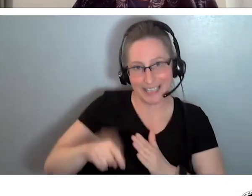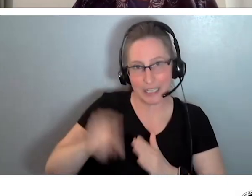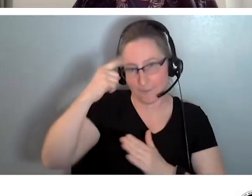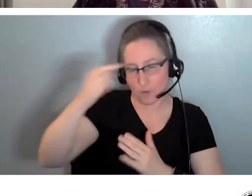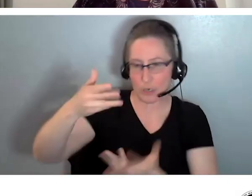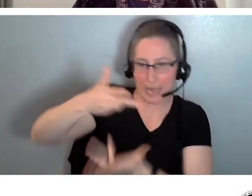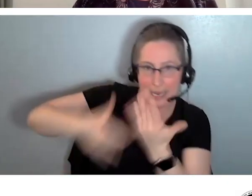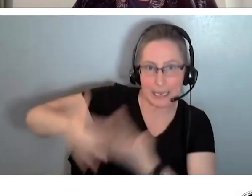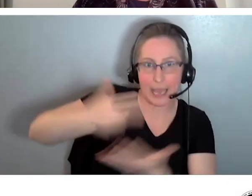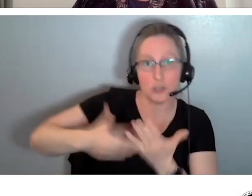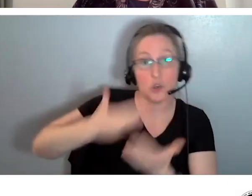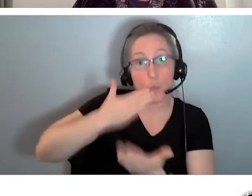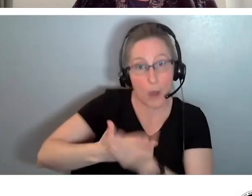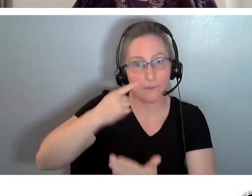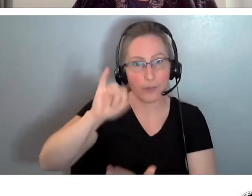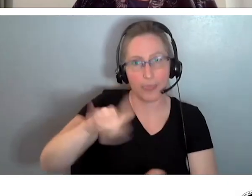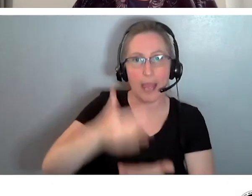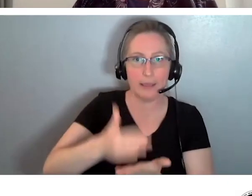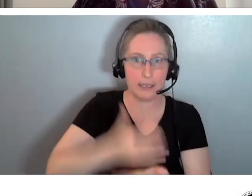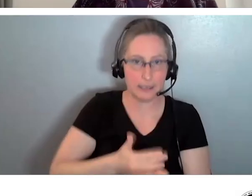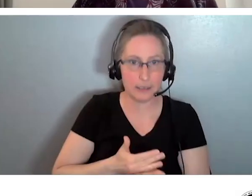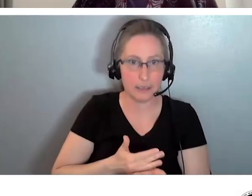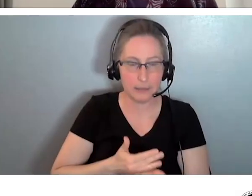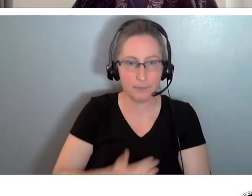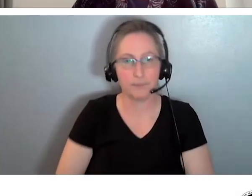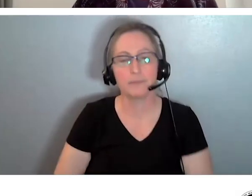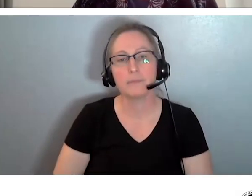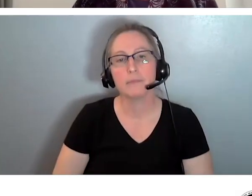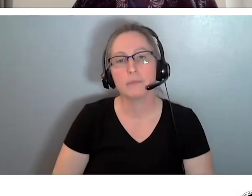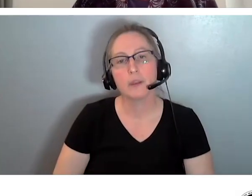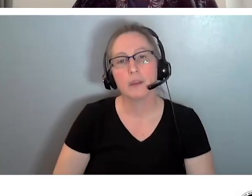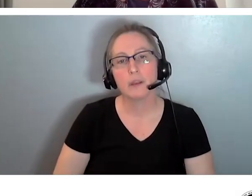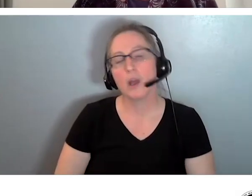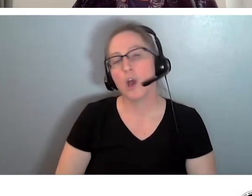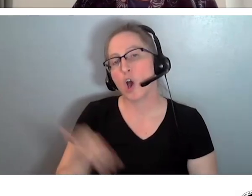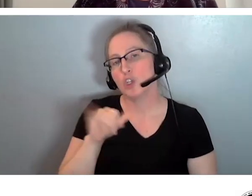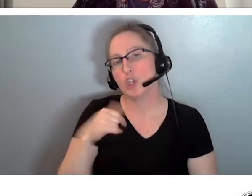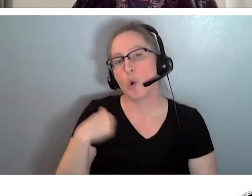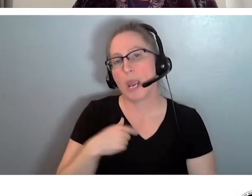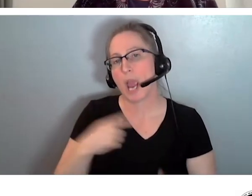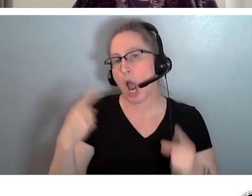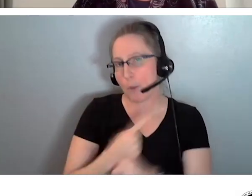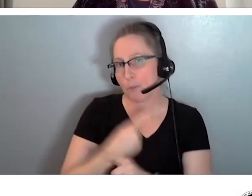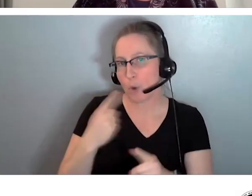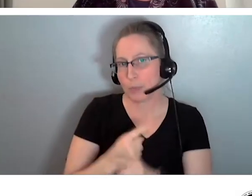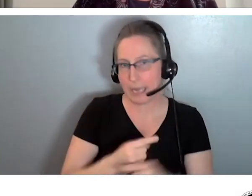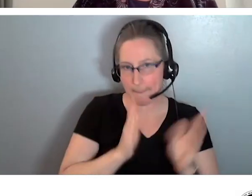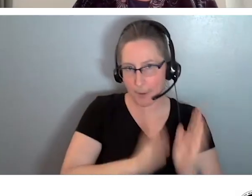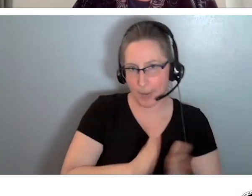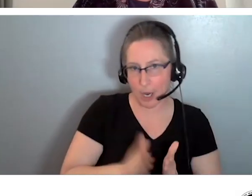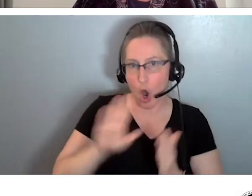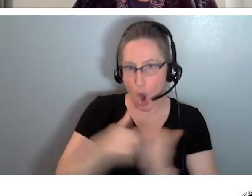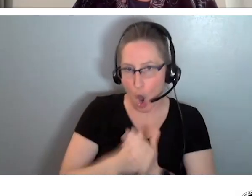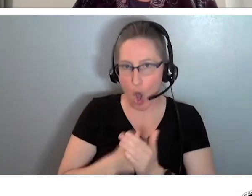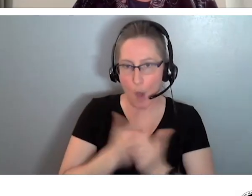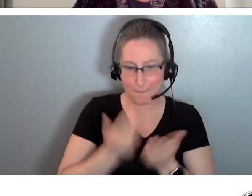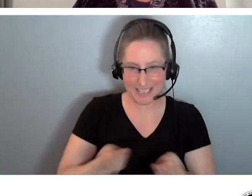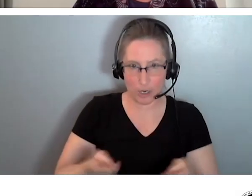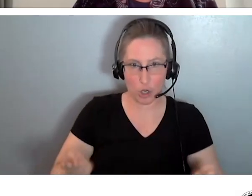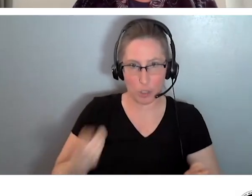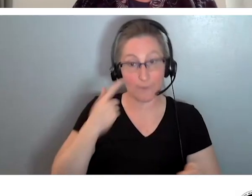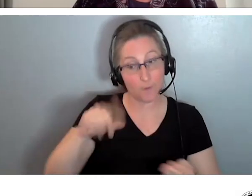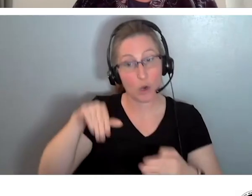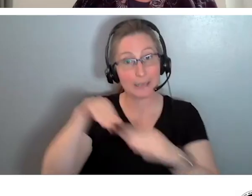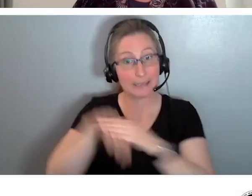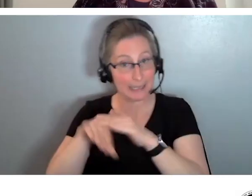to engage well in the lesson. We have also appropriately prepared all of the literacy materials